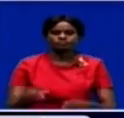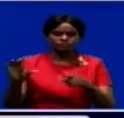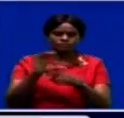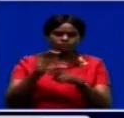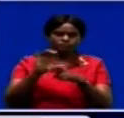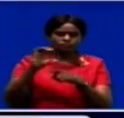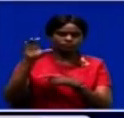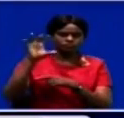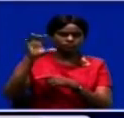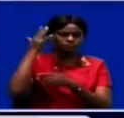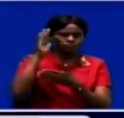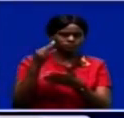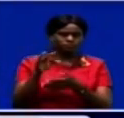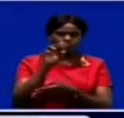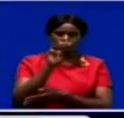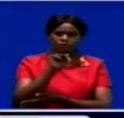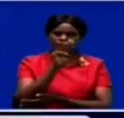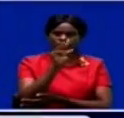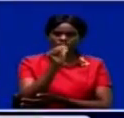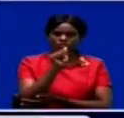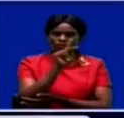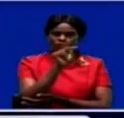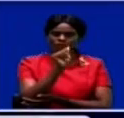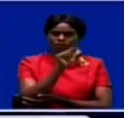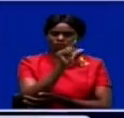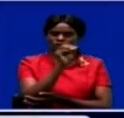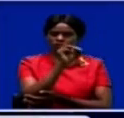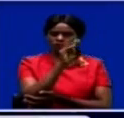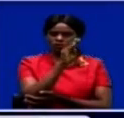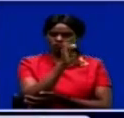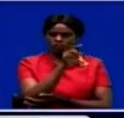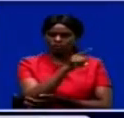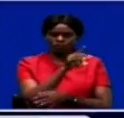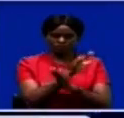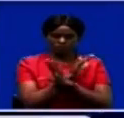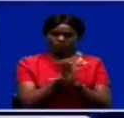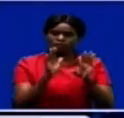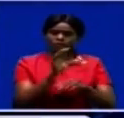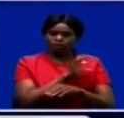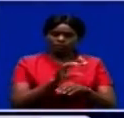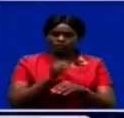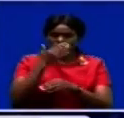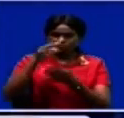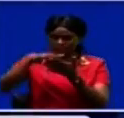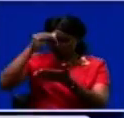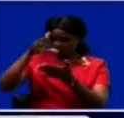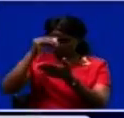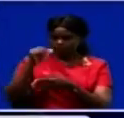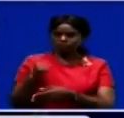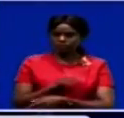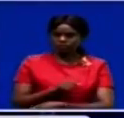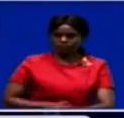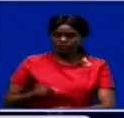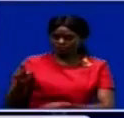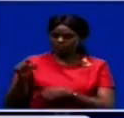Copperbelt Province Minister Jaffen Mwakalombe has urged Zambian contractors to learn from their Chinese counterparts on how they manage